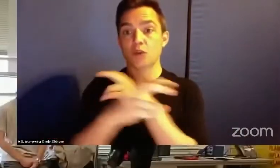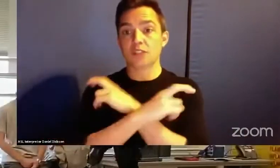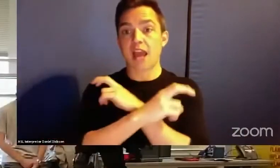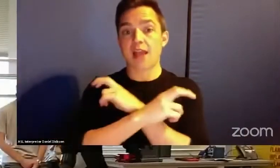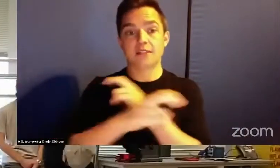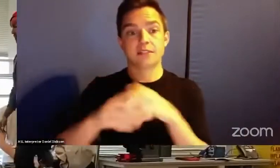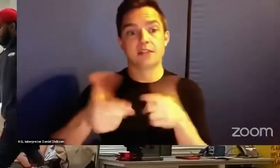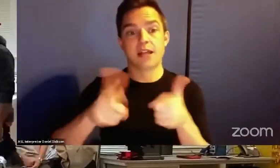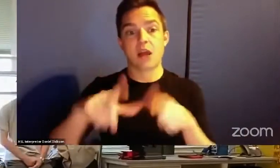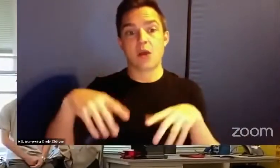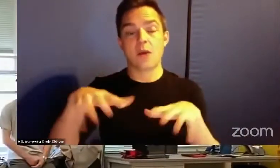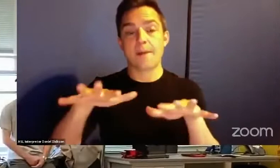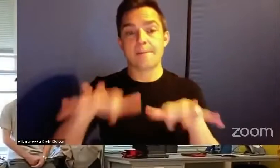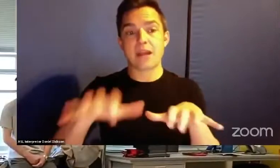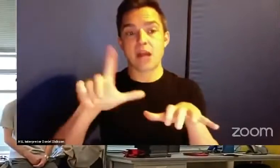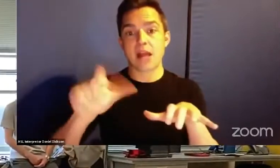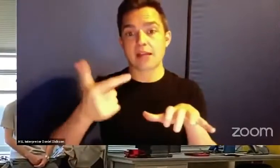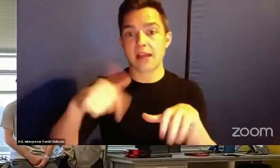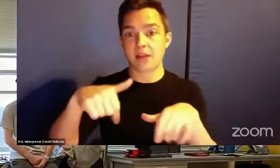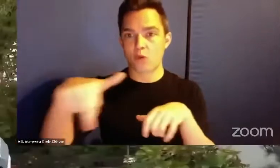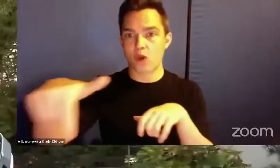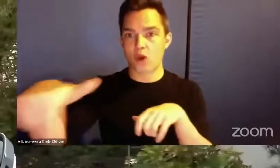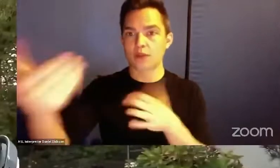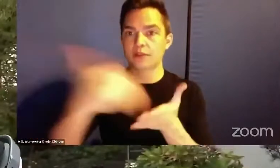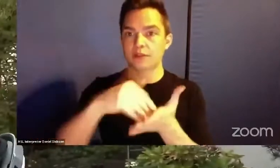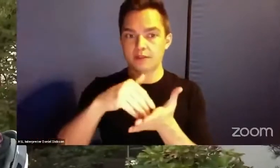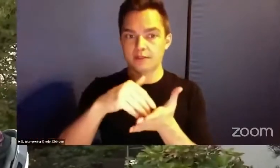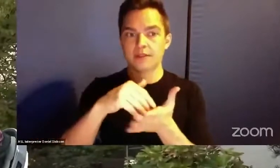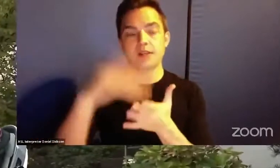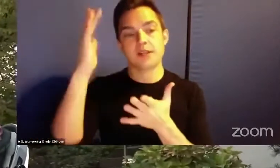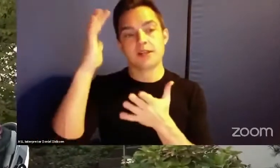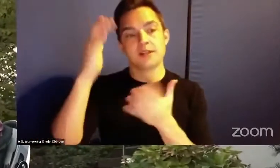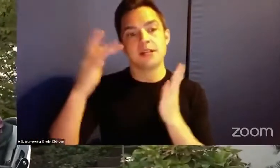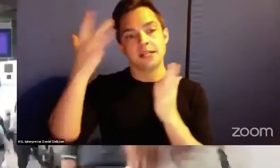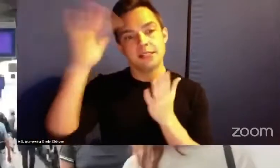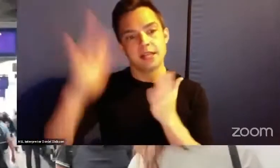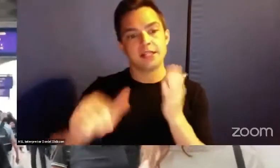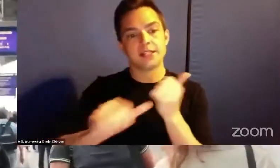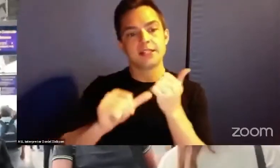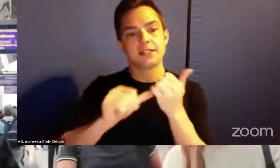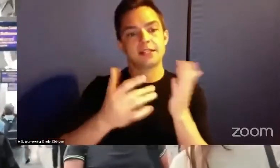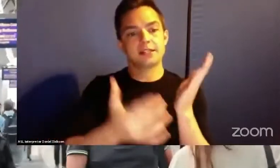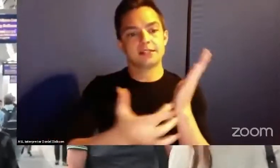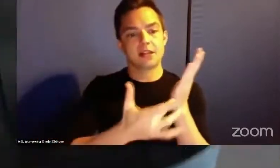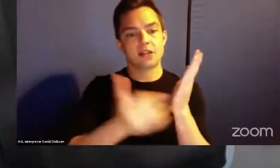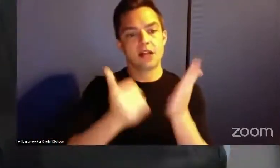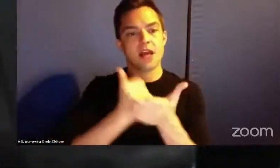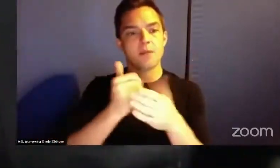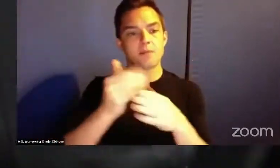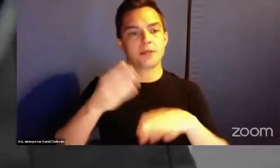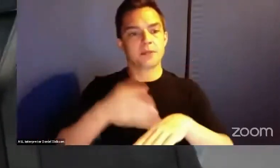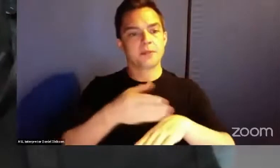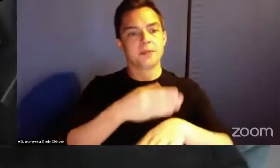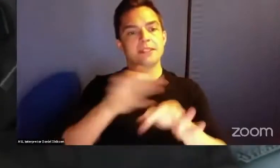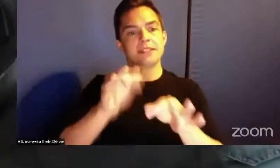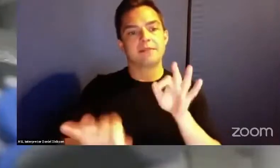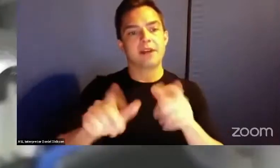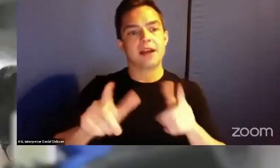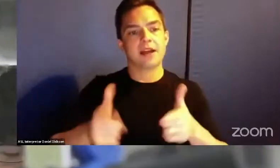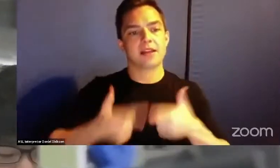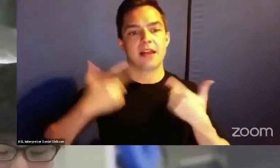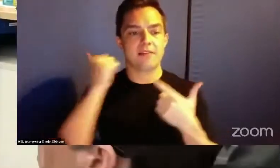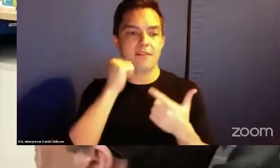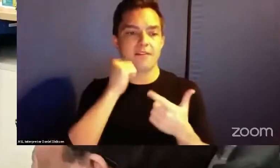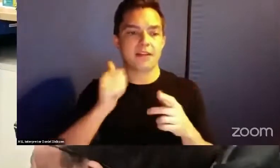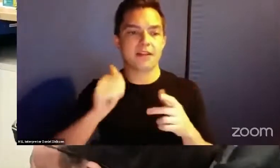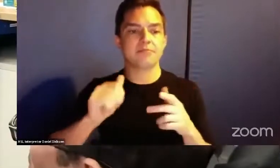again. Intelligent assistive technologies help simplify the everyday lives of people with disabilities.